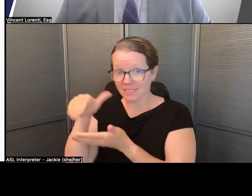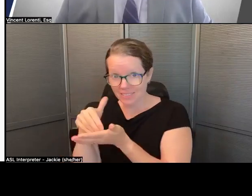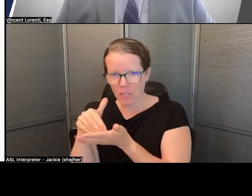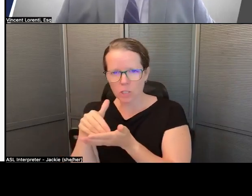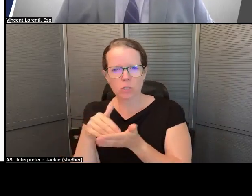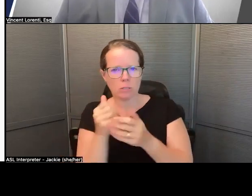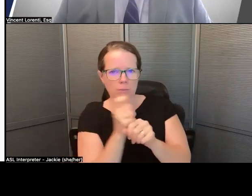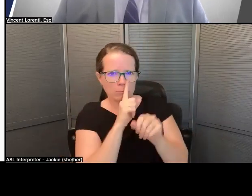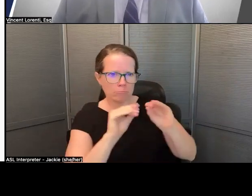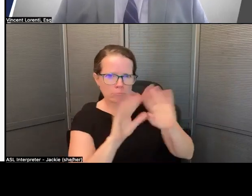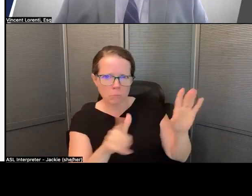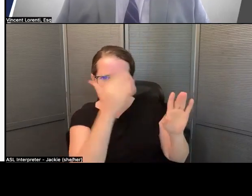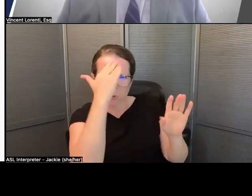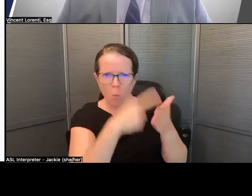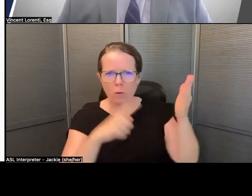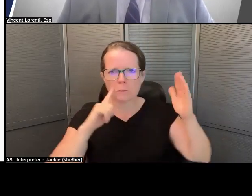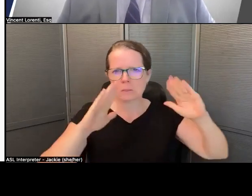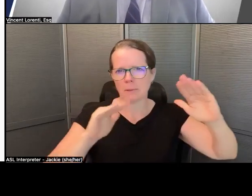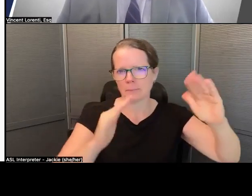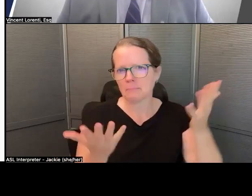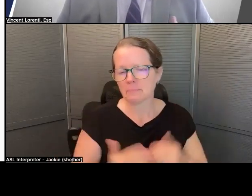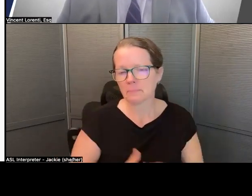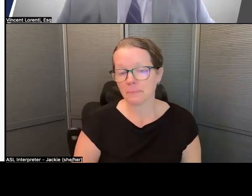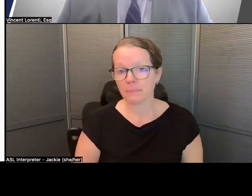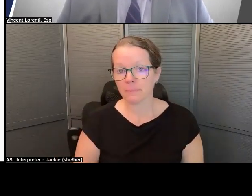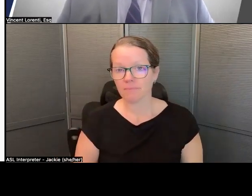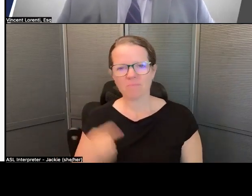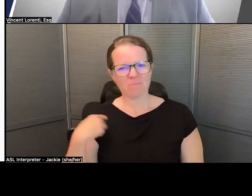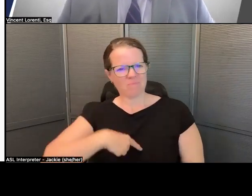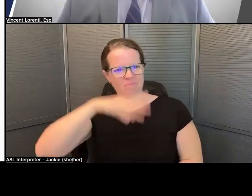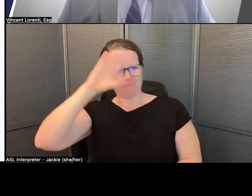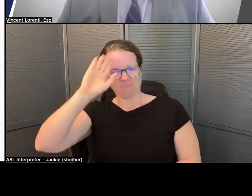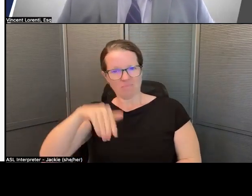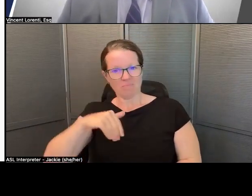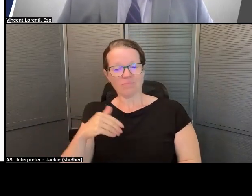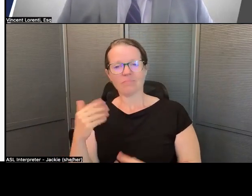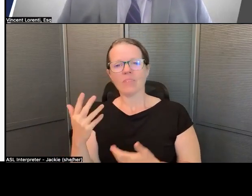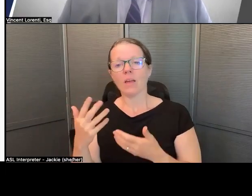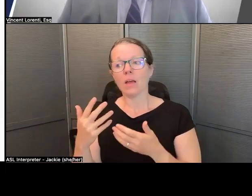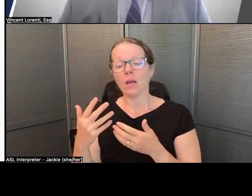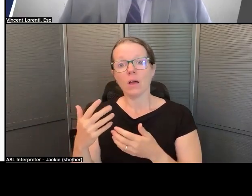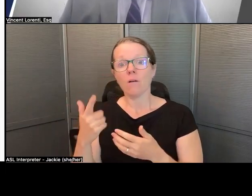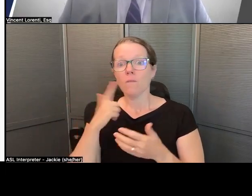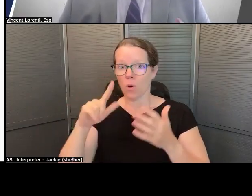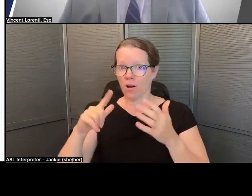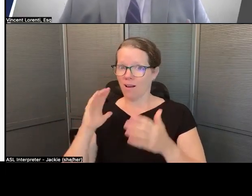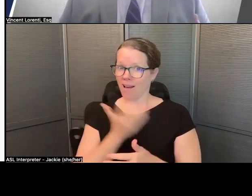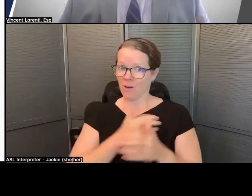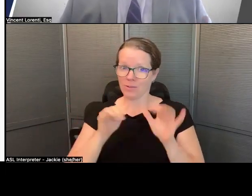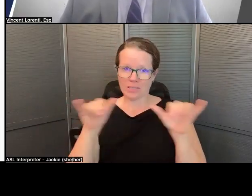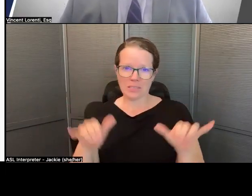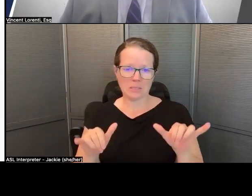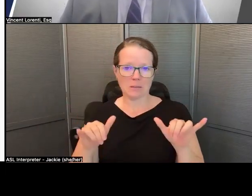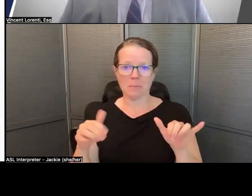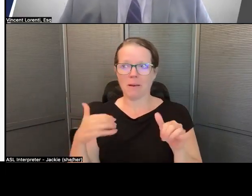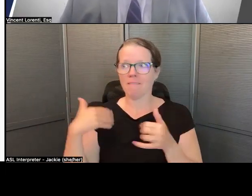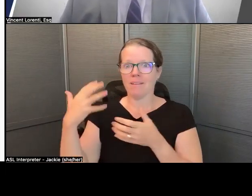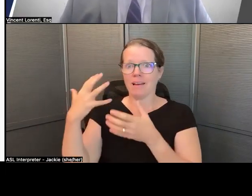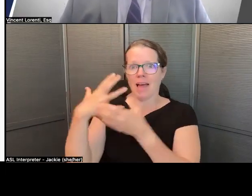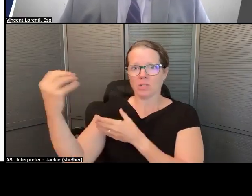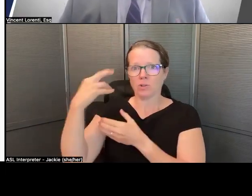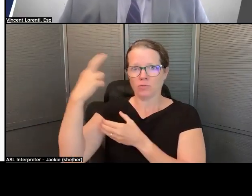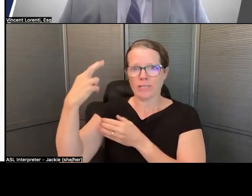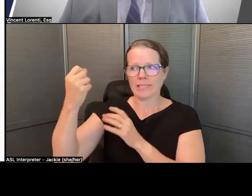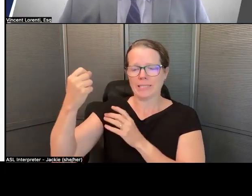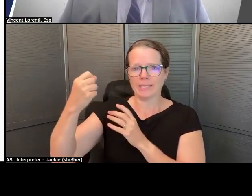So we understand as part of the justice system that external motivators are present. However, we don't focus mainly on punishment